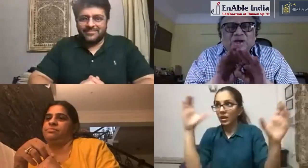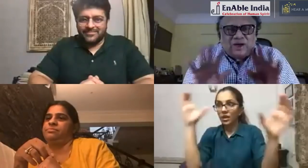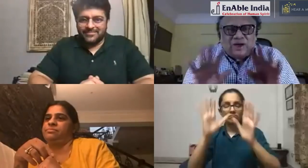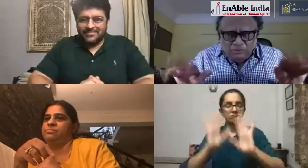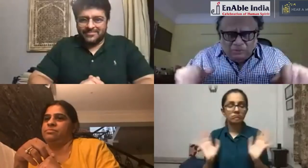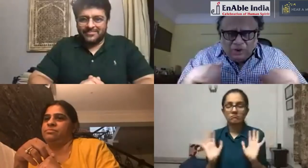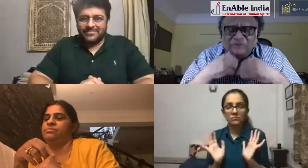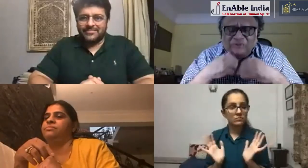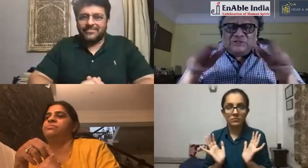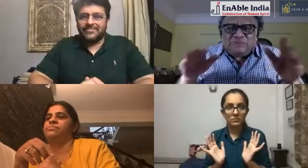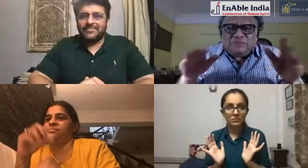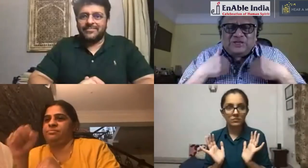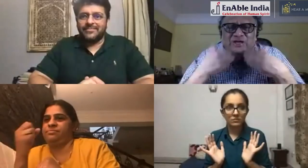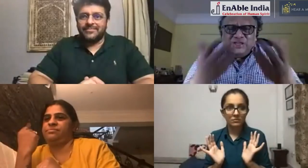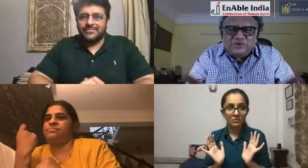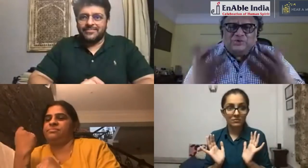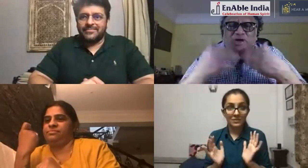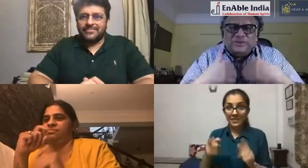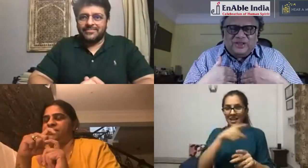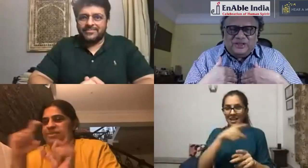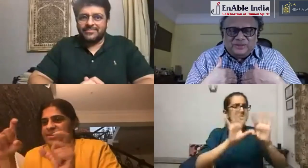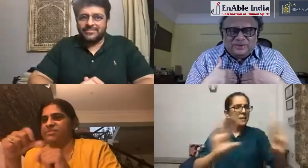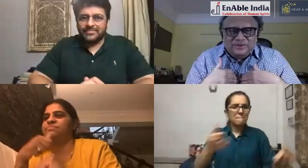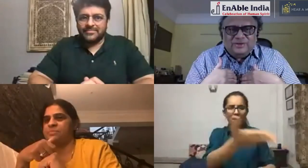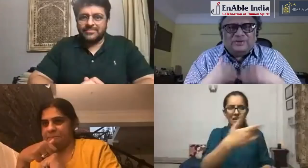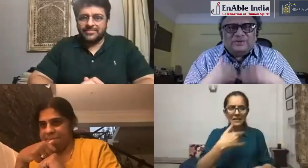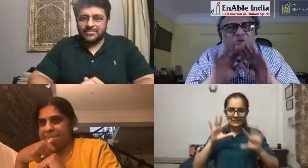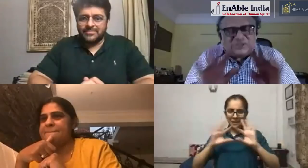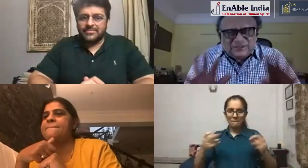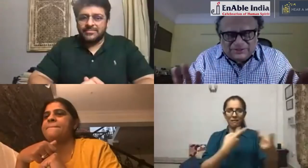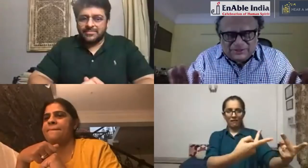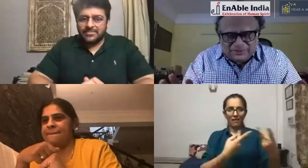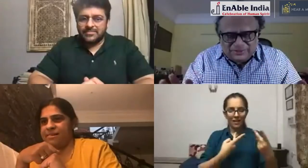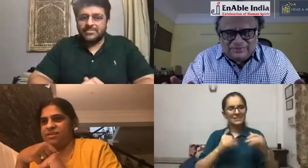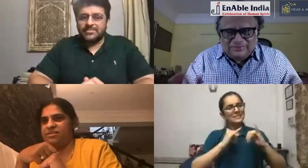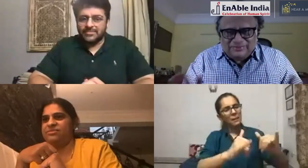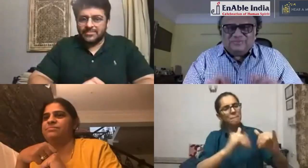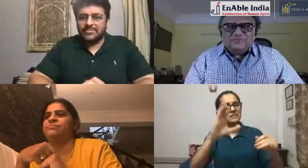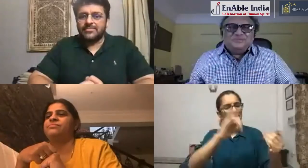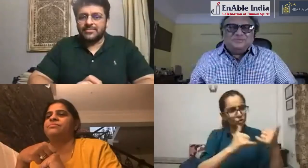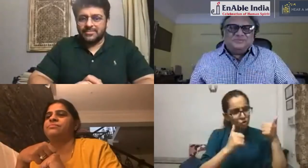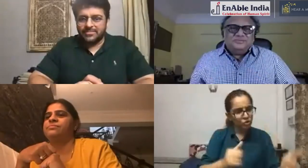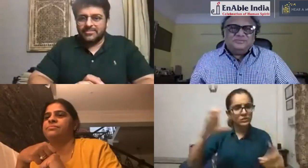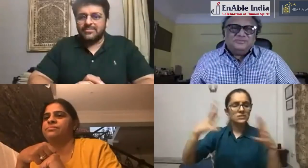For average person like you and me, both are the same.